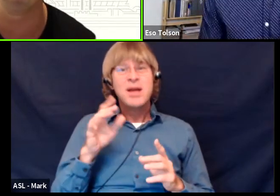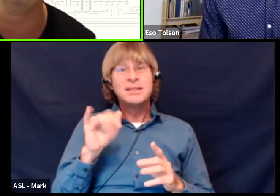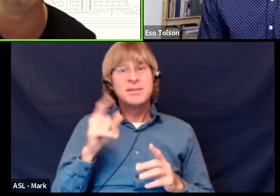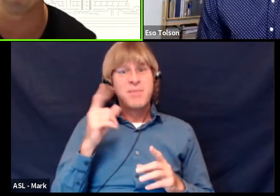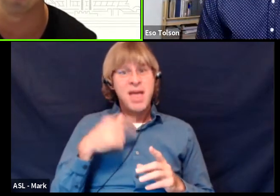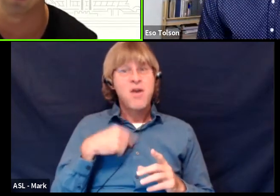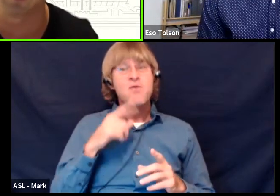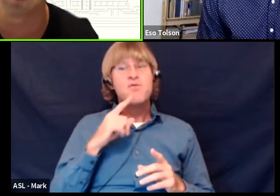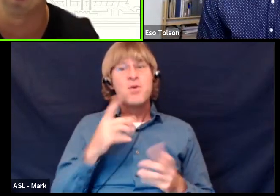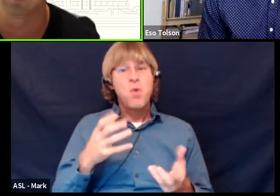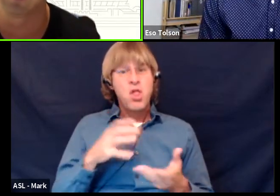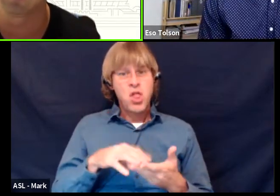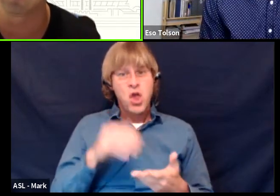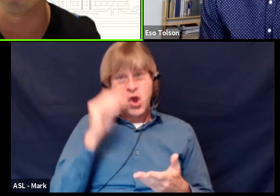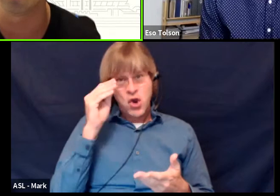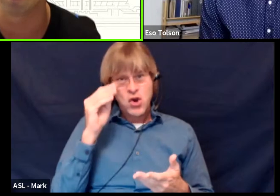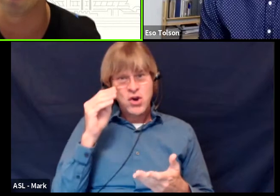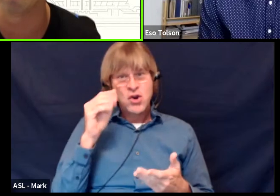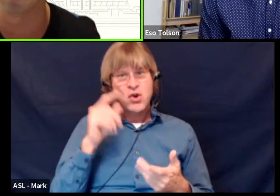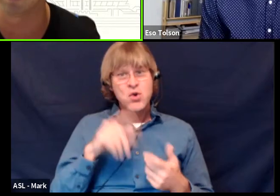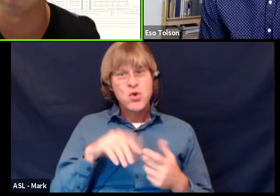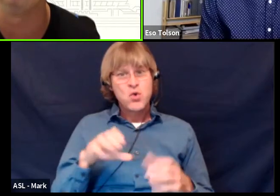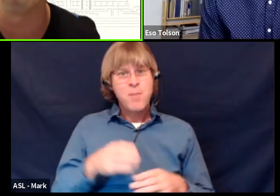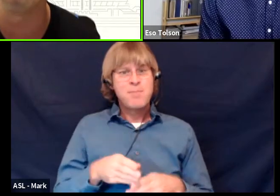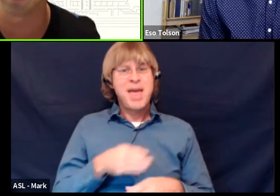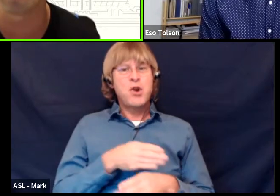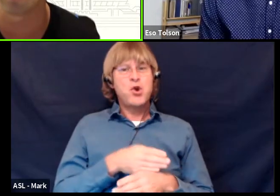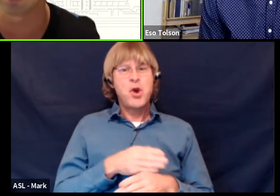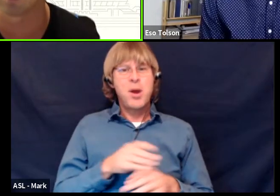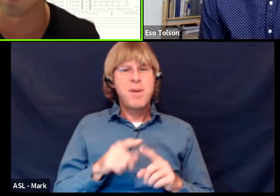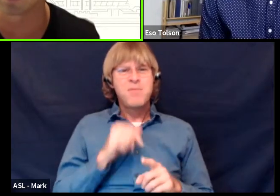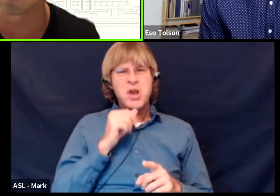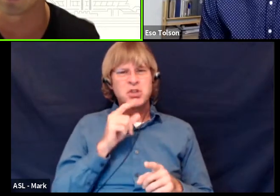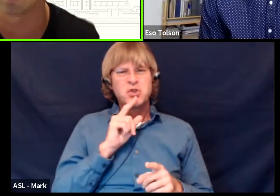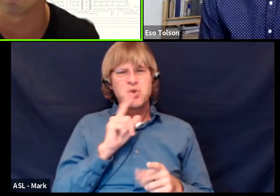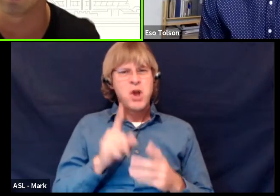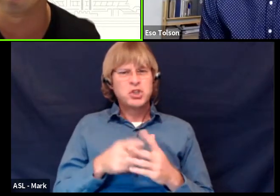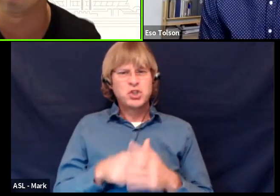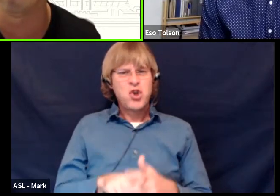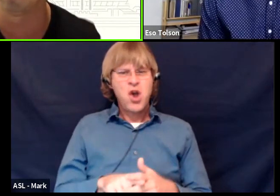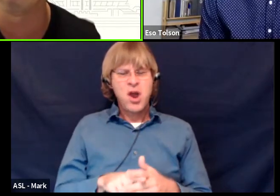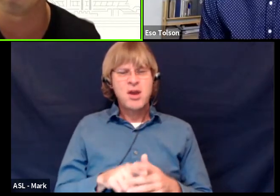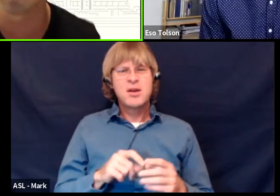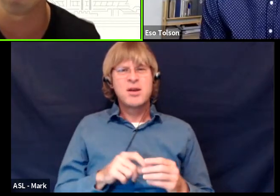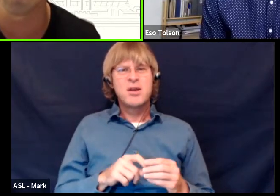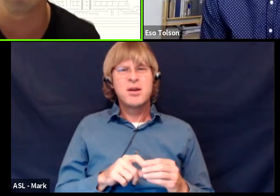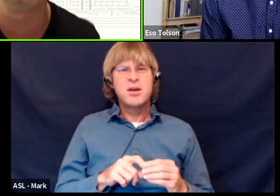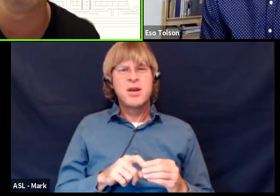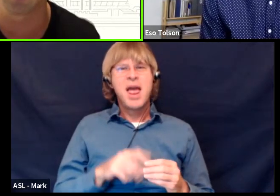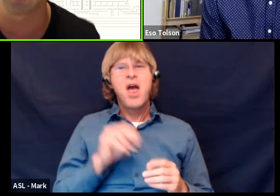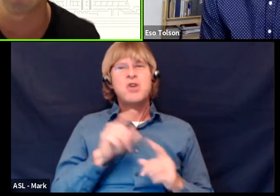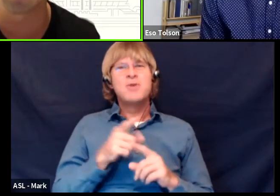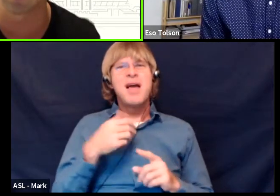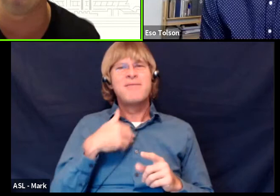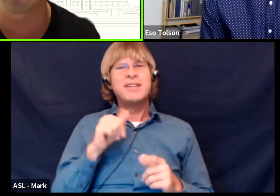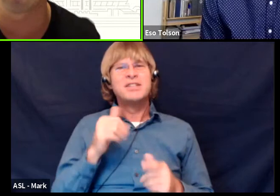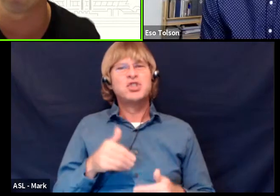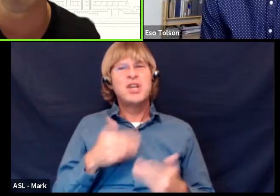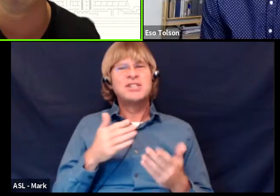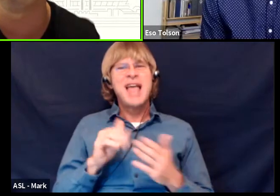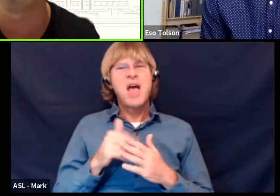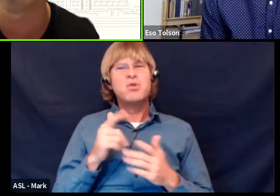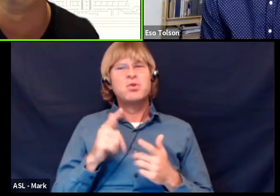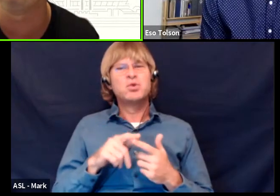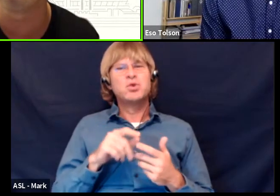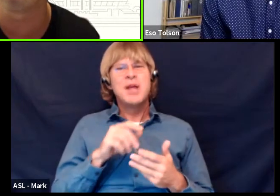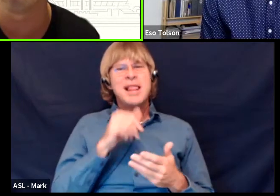I would really love to learn to do better, but I'm not quite sure where to start. Also, do you have any suggestions on how to